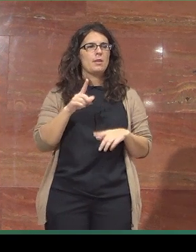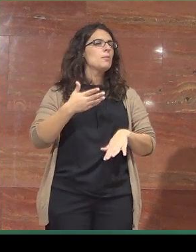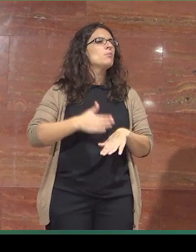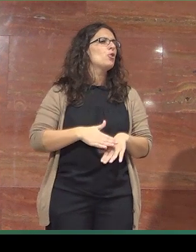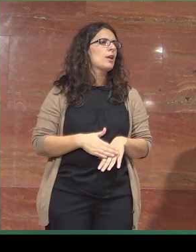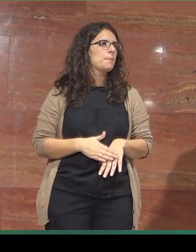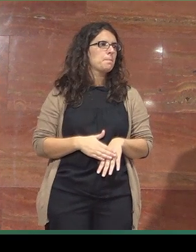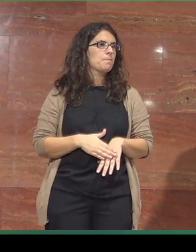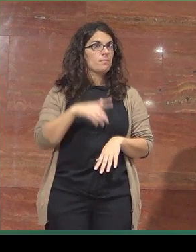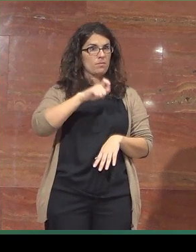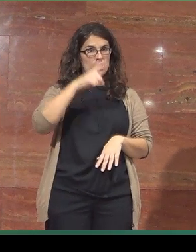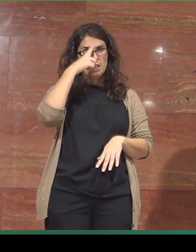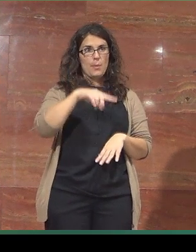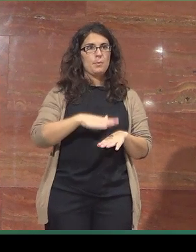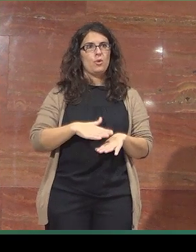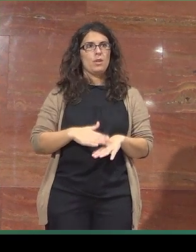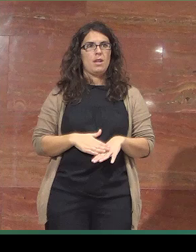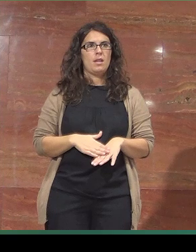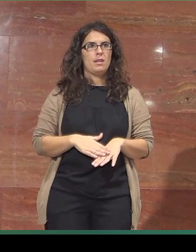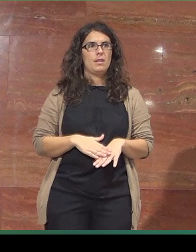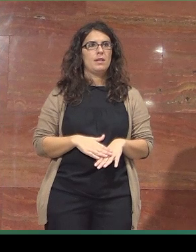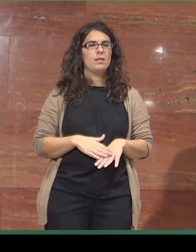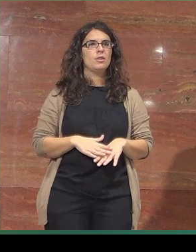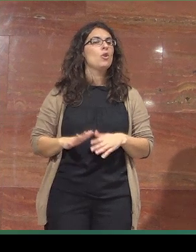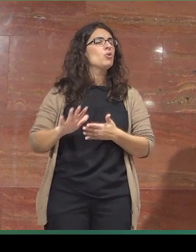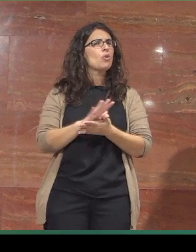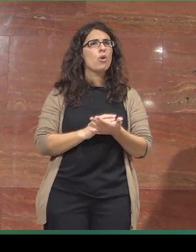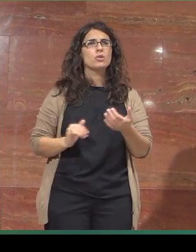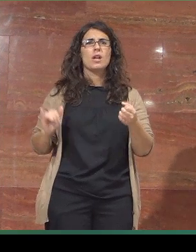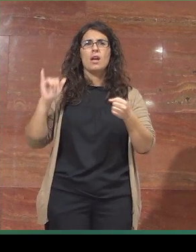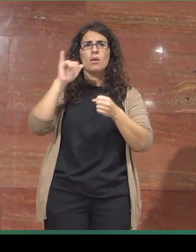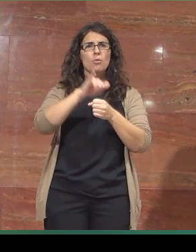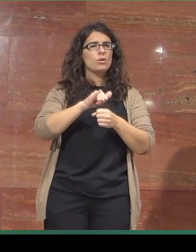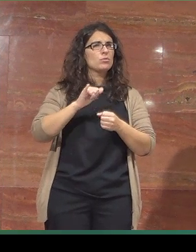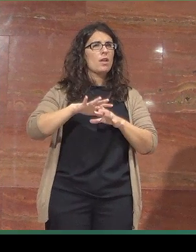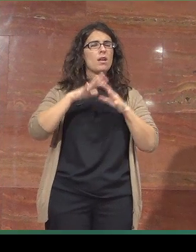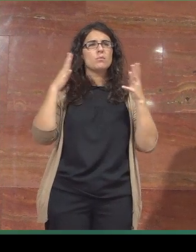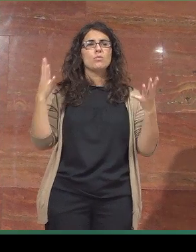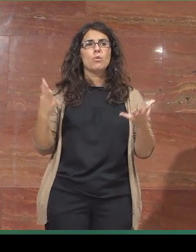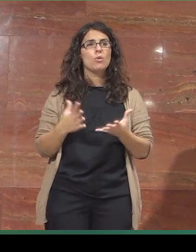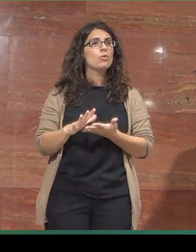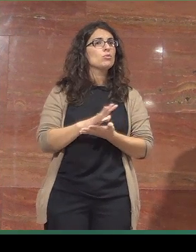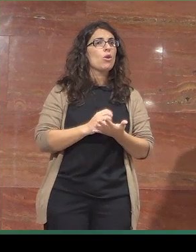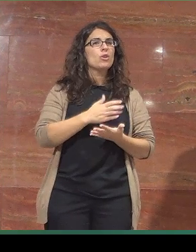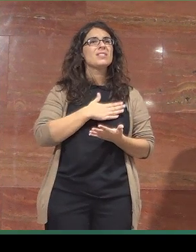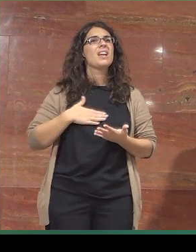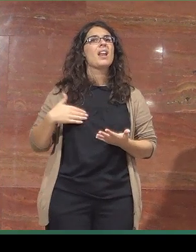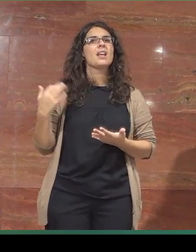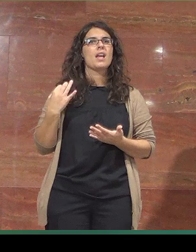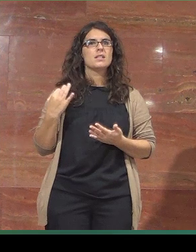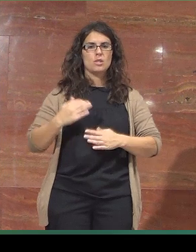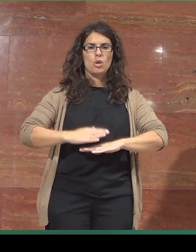a floor that is so highly polished that it looks like a lake? Nobody feels comfortable on